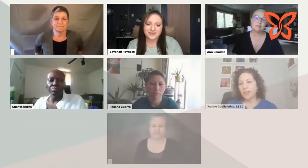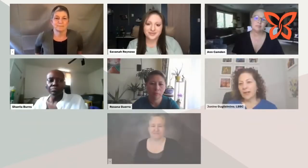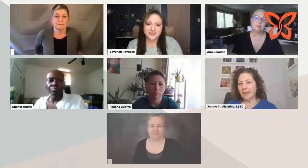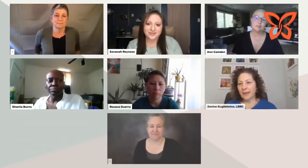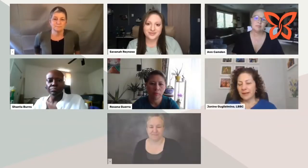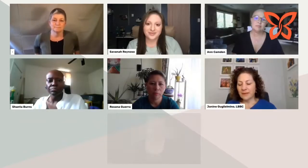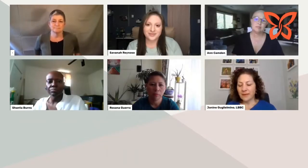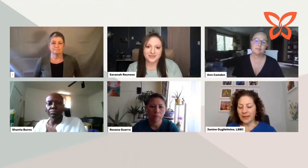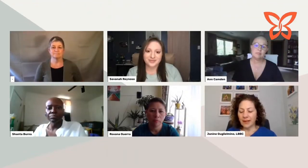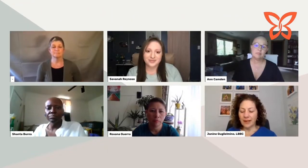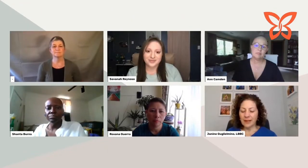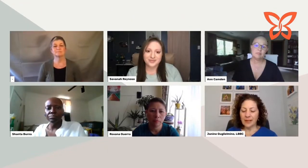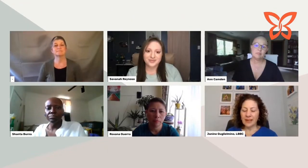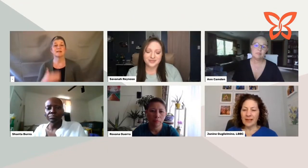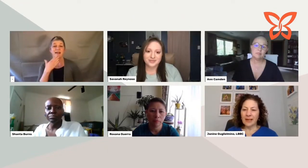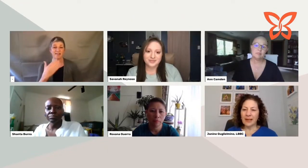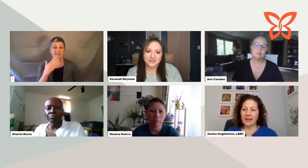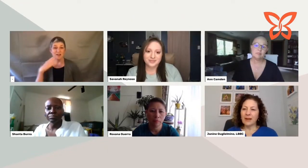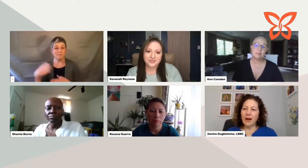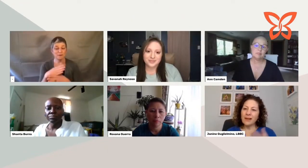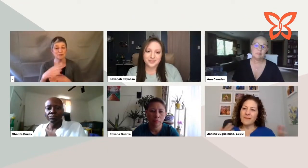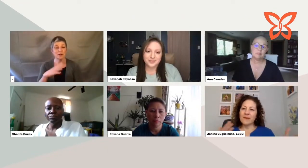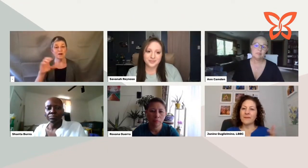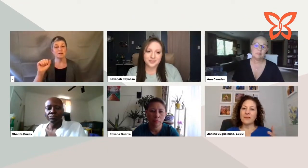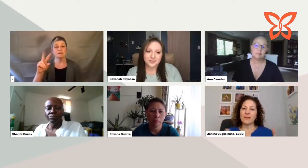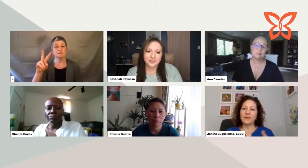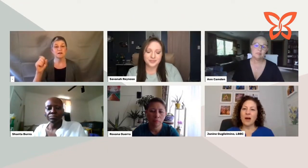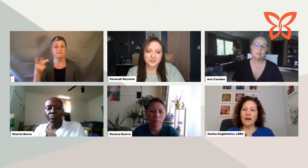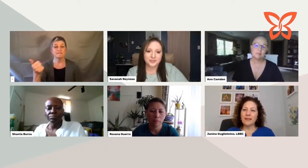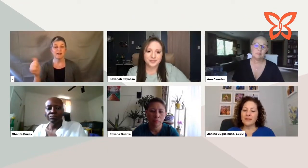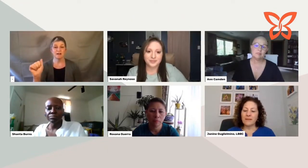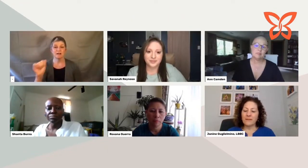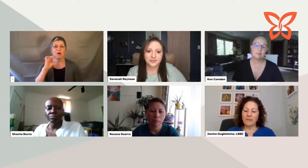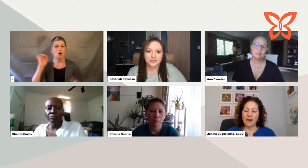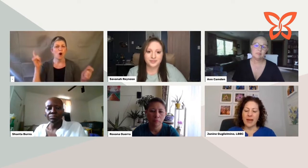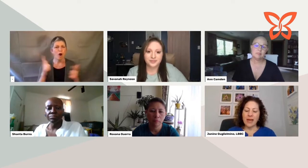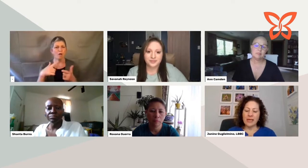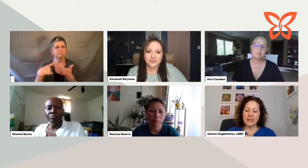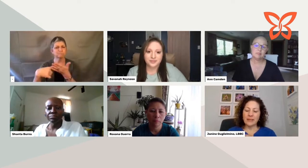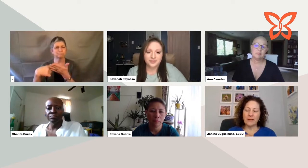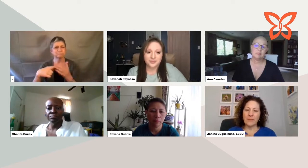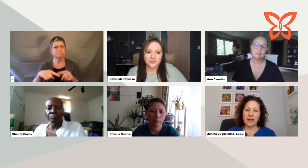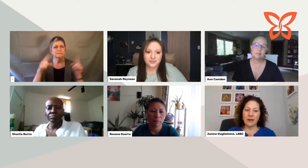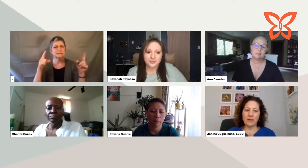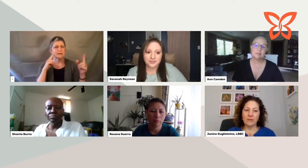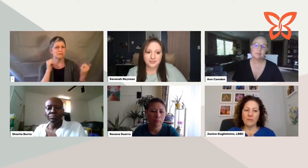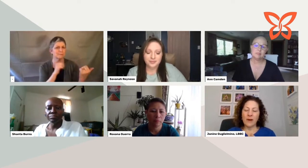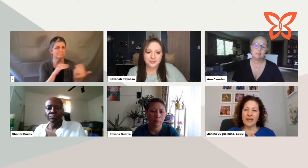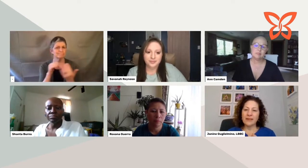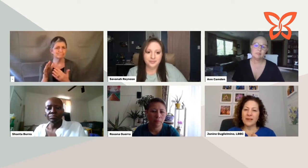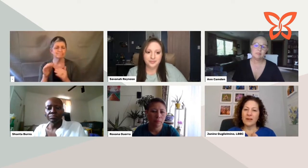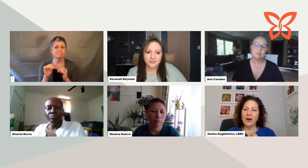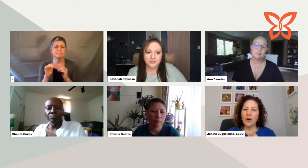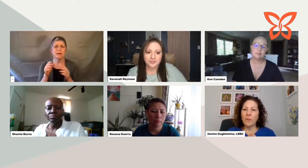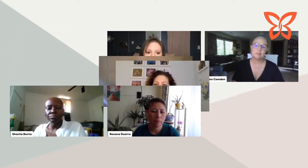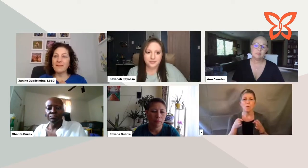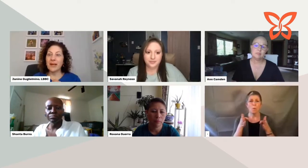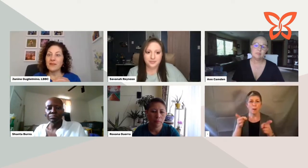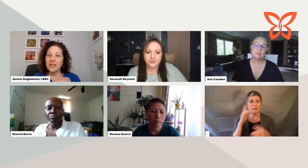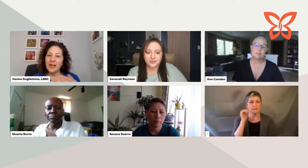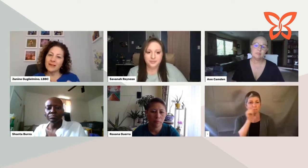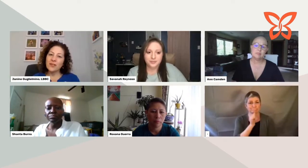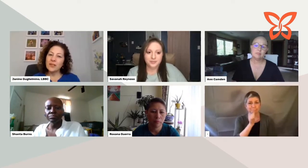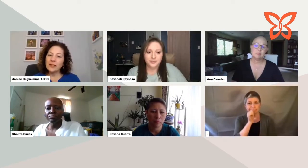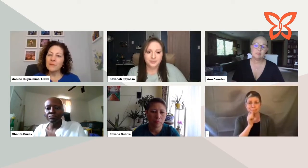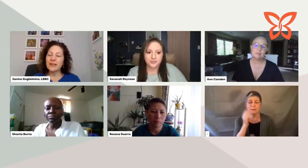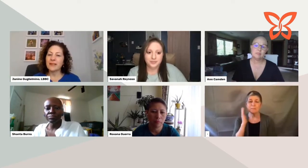Thanks for sharing that, Savannah. And all of you sort of talked in different ways about ways that your coping may